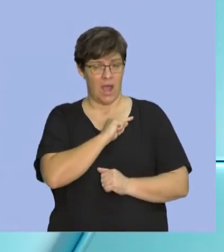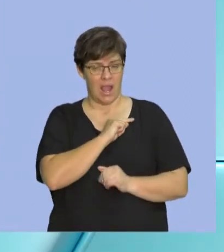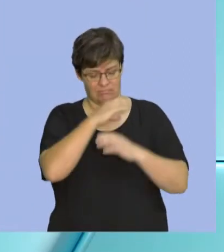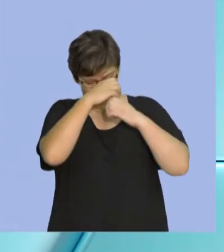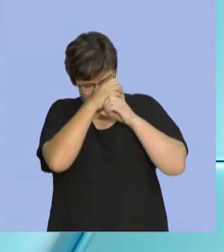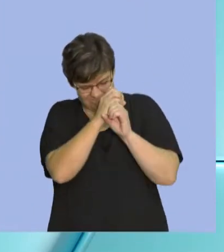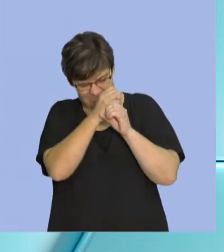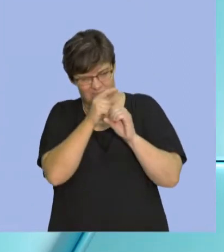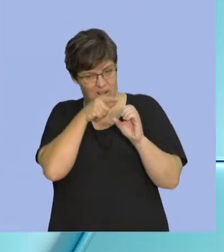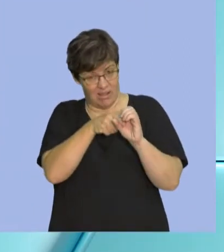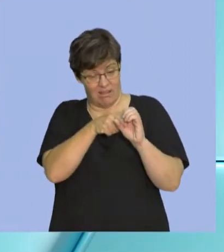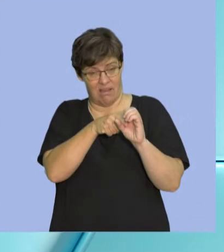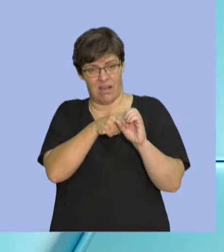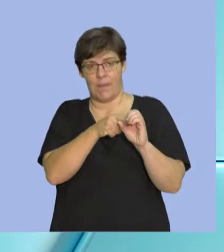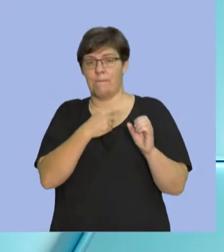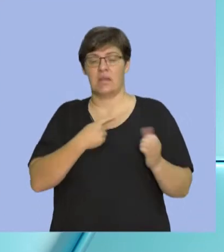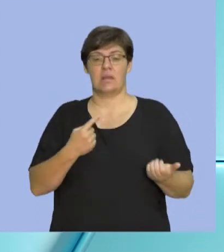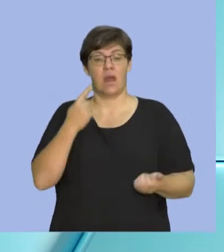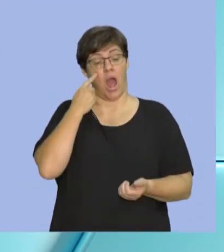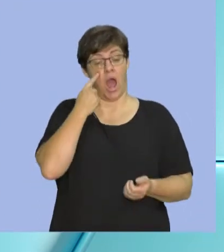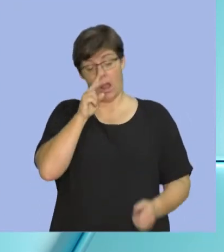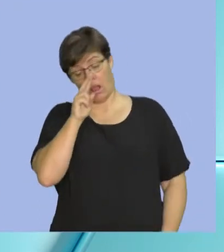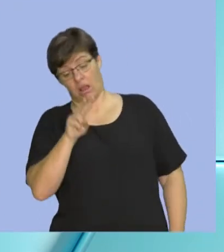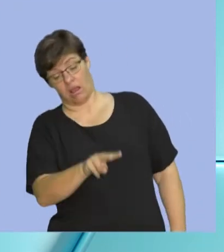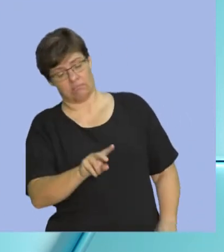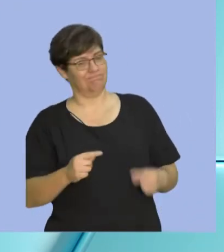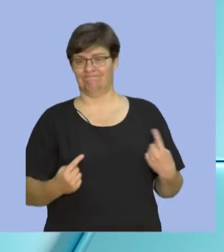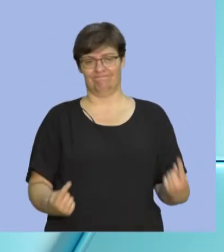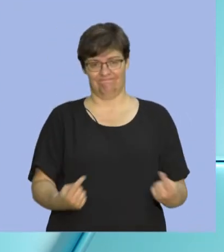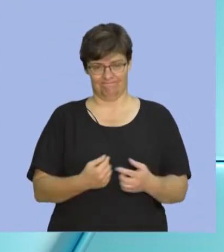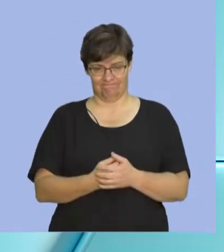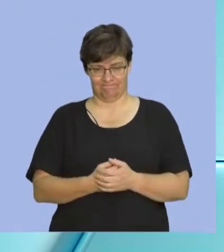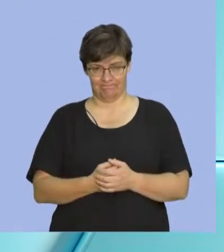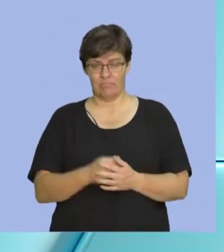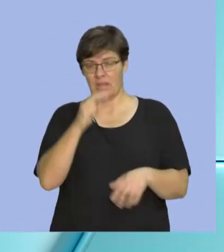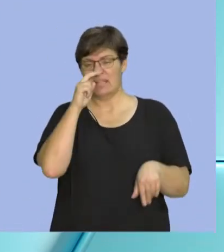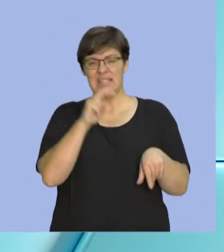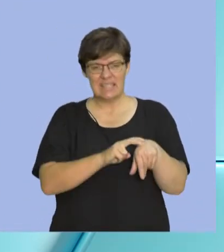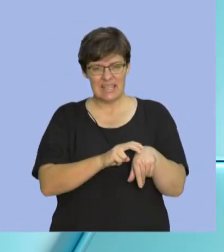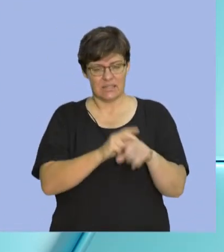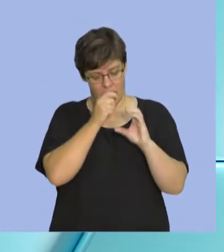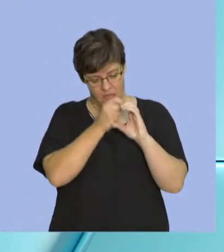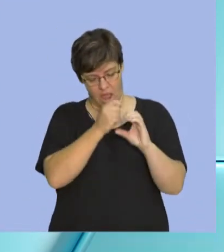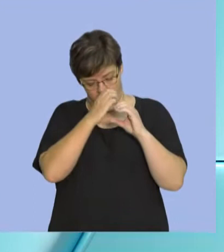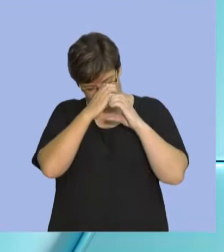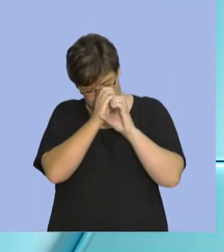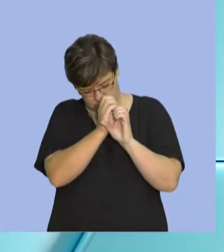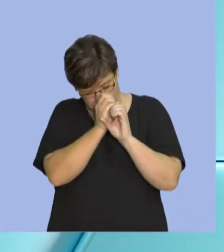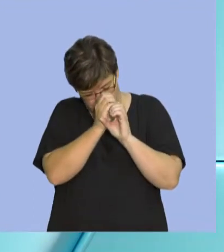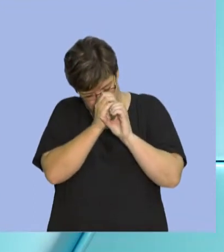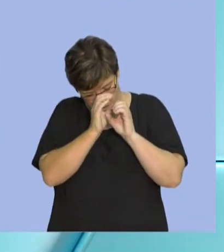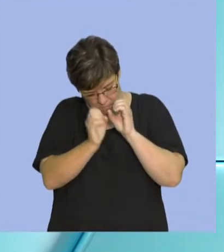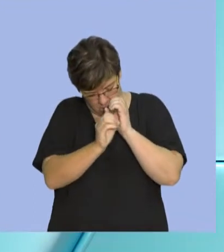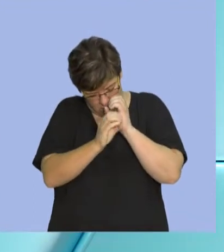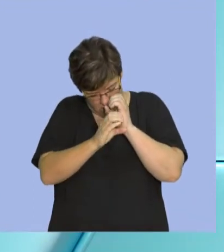would mean that we cannot see them with the naked eye. We would need to use some magnifying equipment to be able to